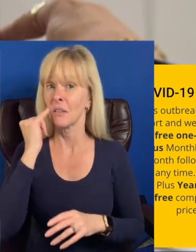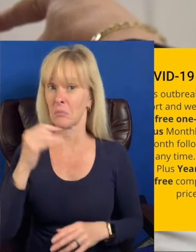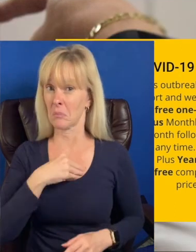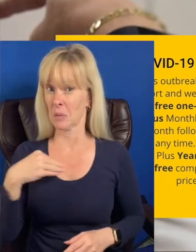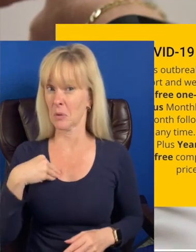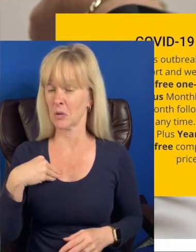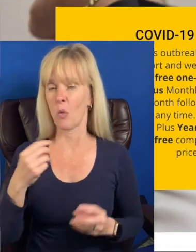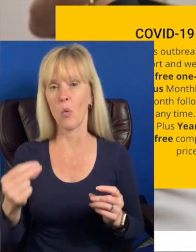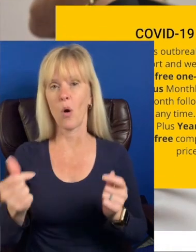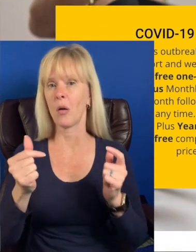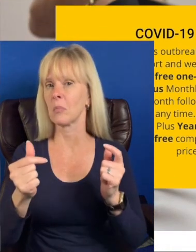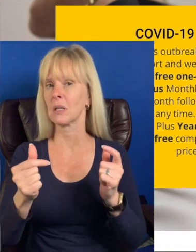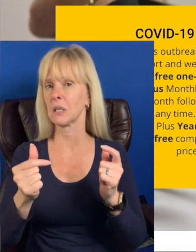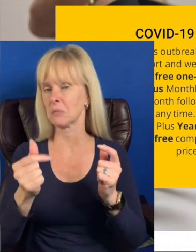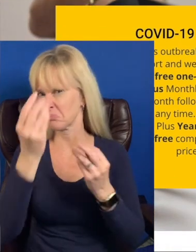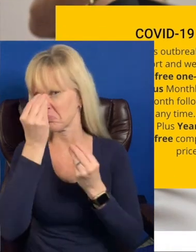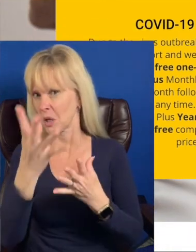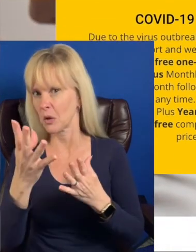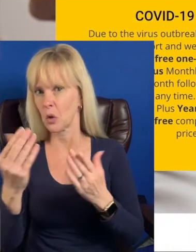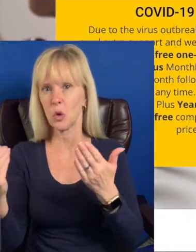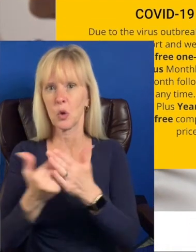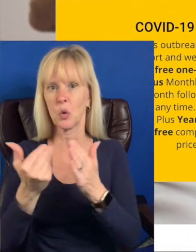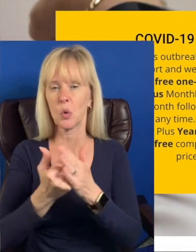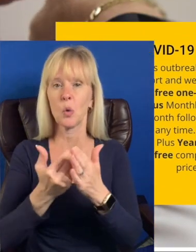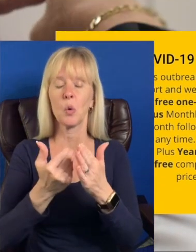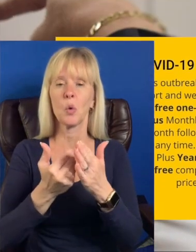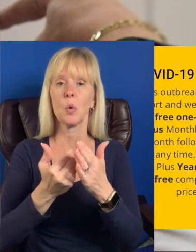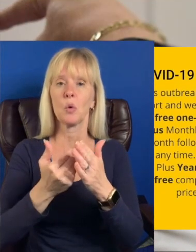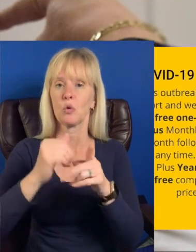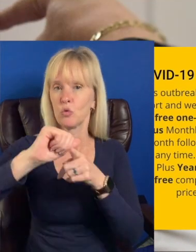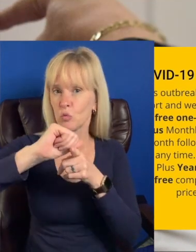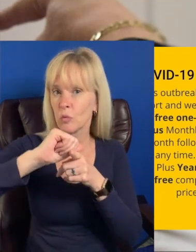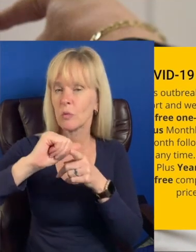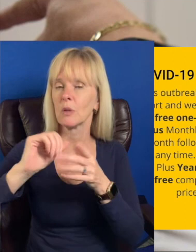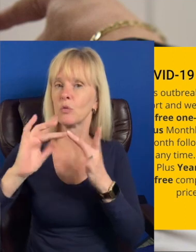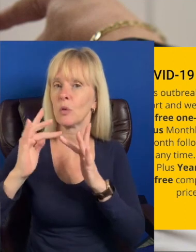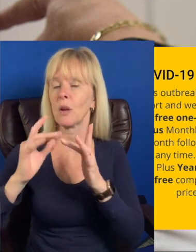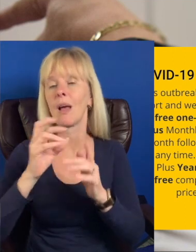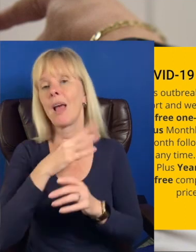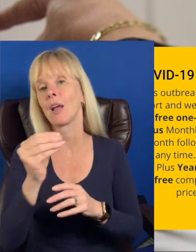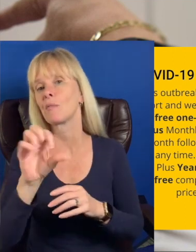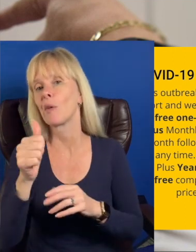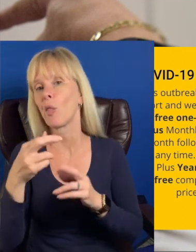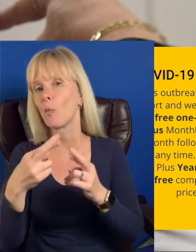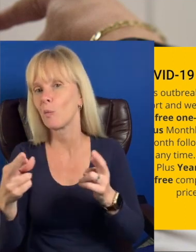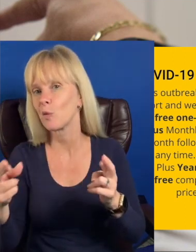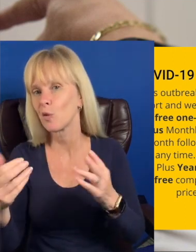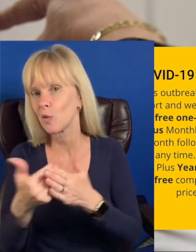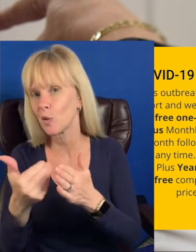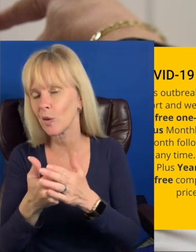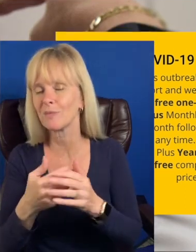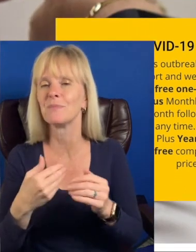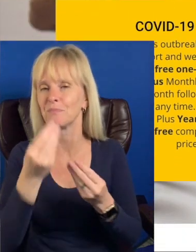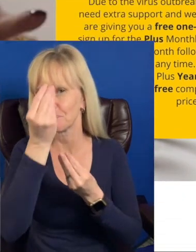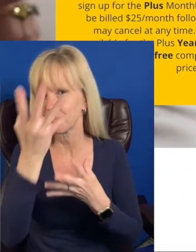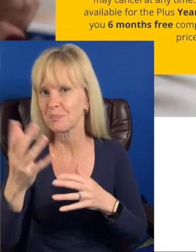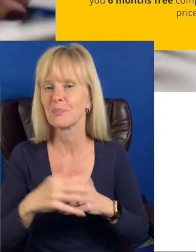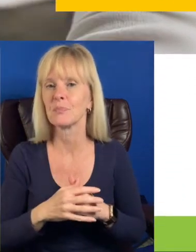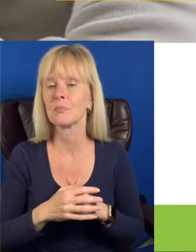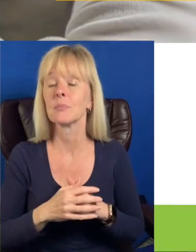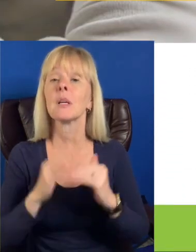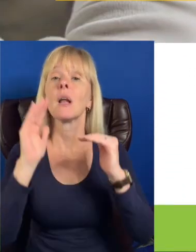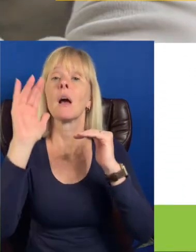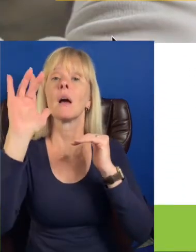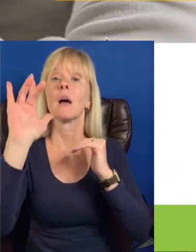who are members are automatically going to be kept up to date when we have new webinars as well as new resources. Scrolling